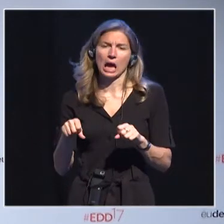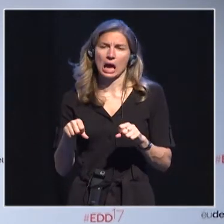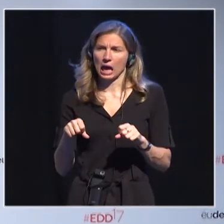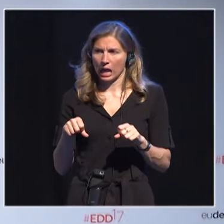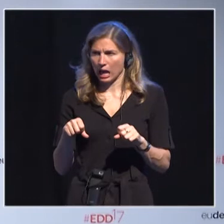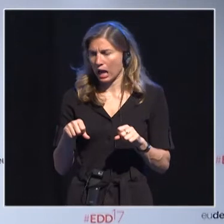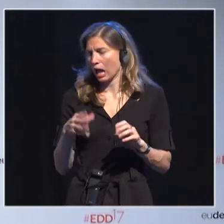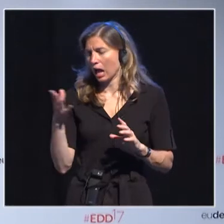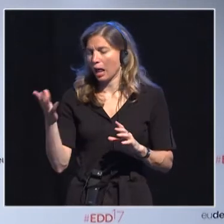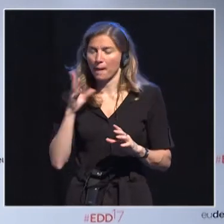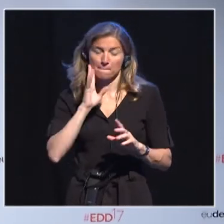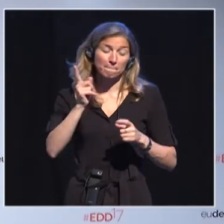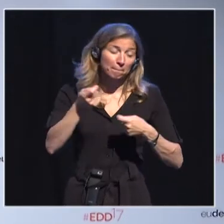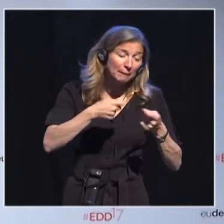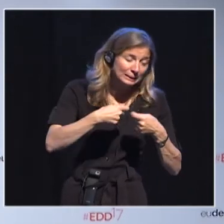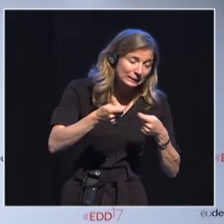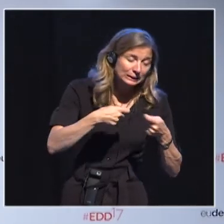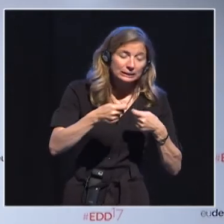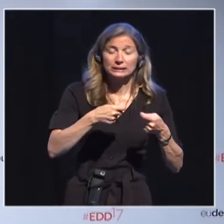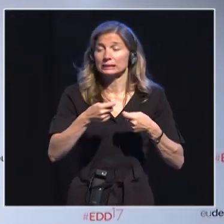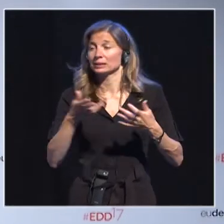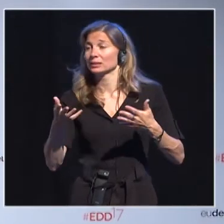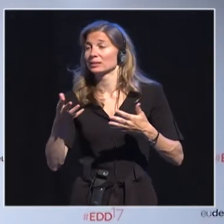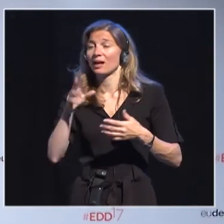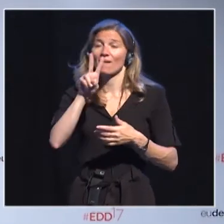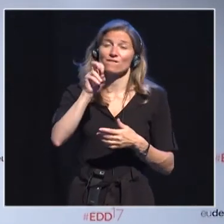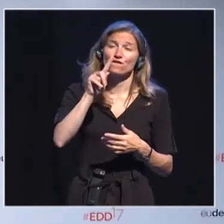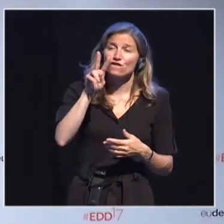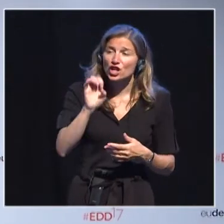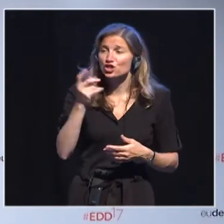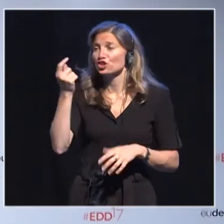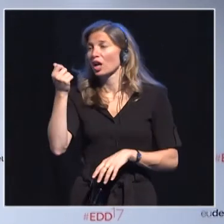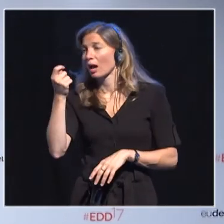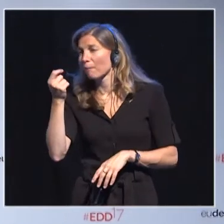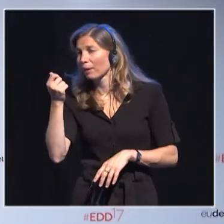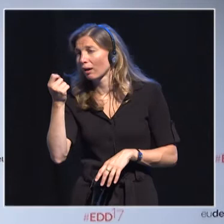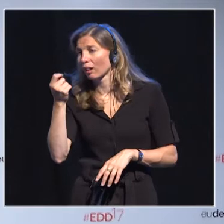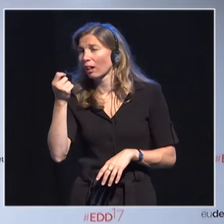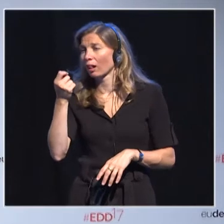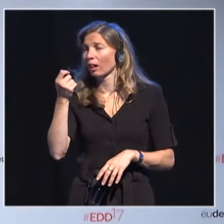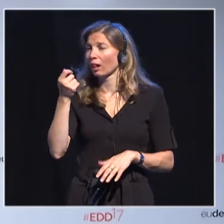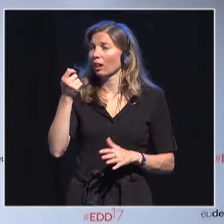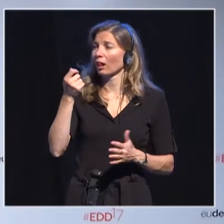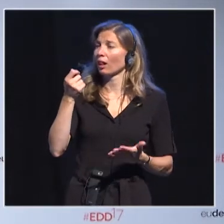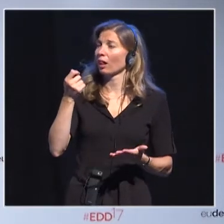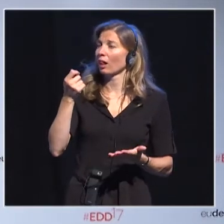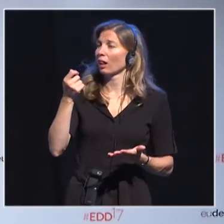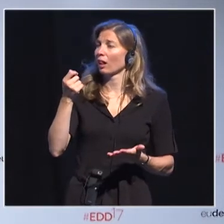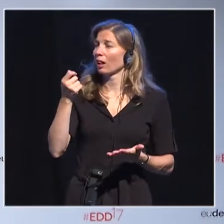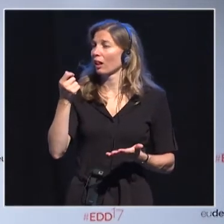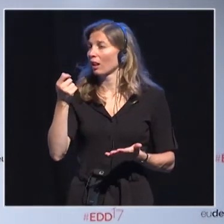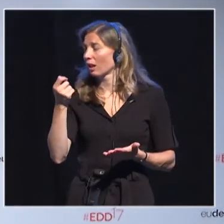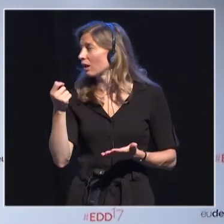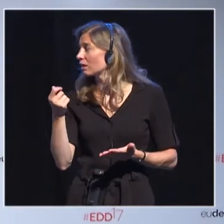attractive for business angels, for venture capital, and to attract